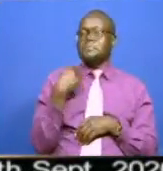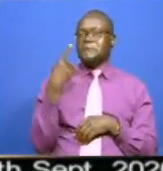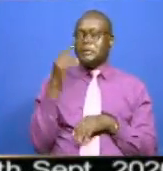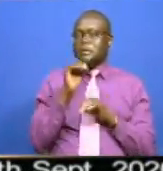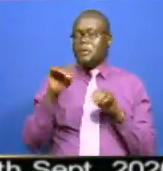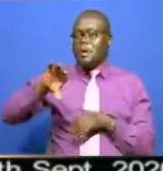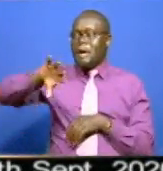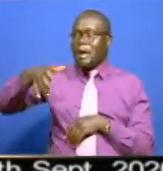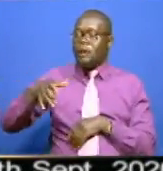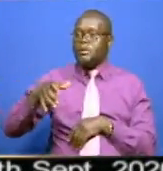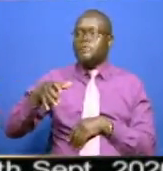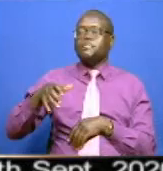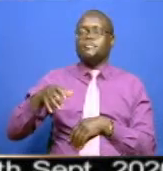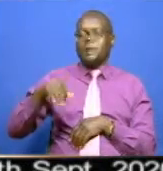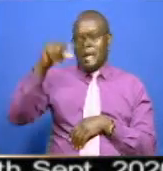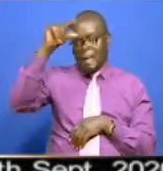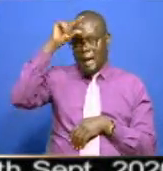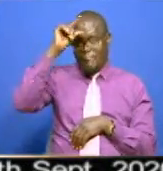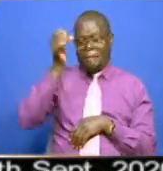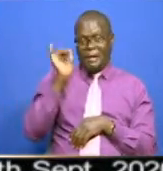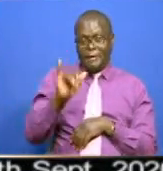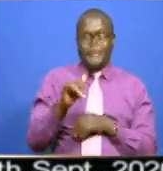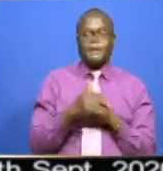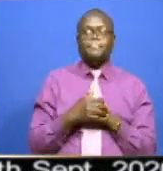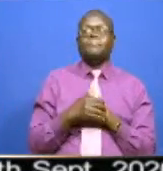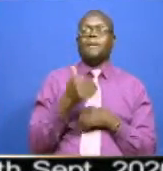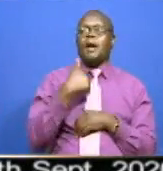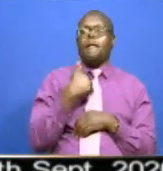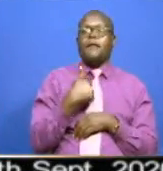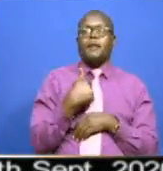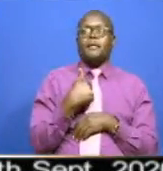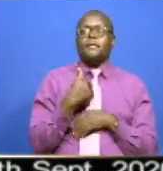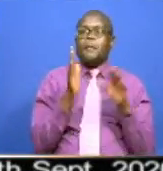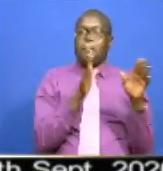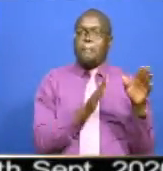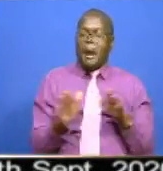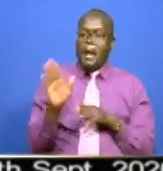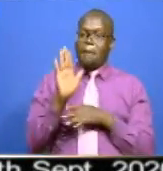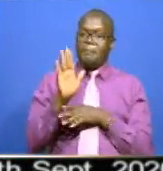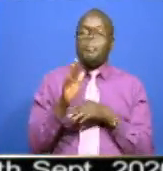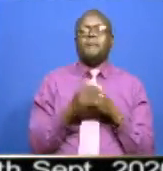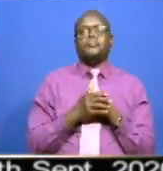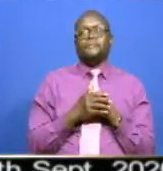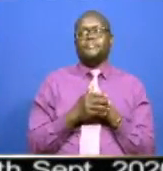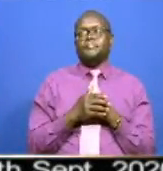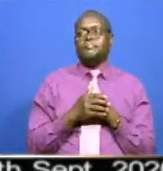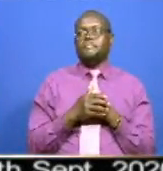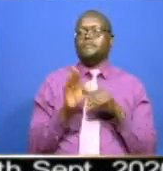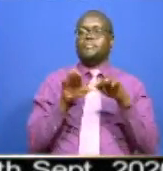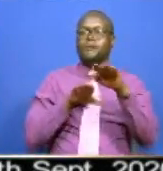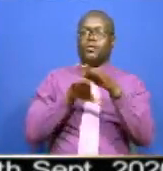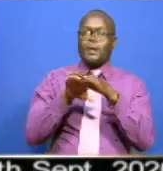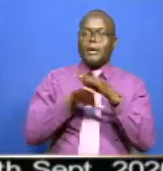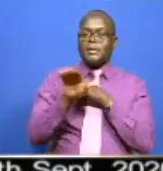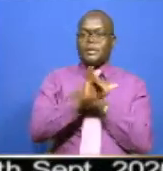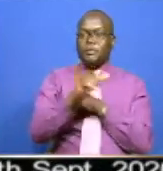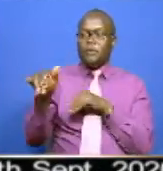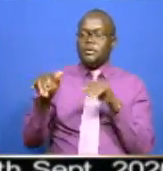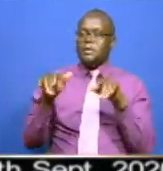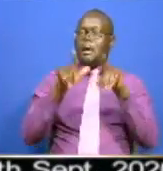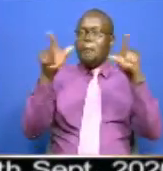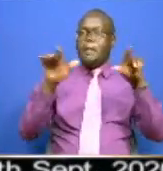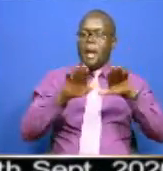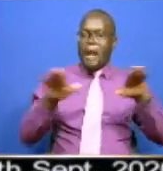county or county government that is having plans in place to access those large landmass